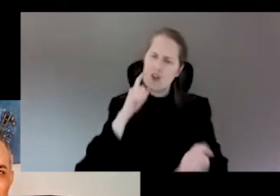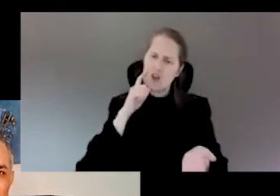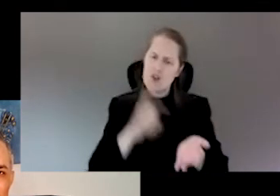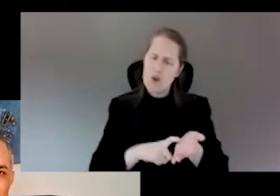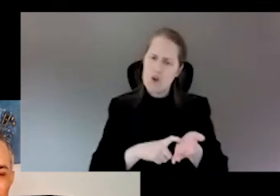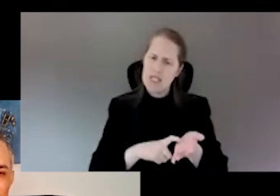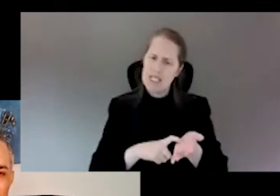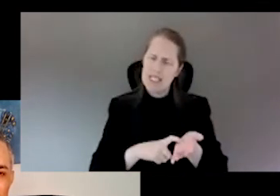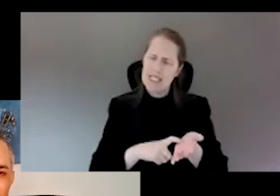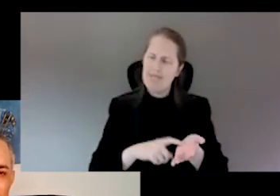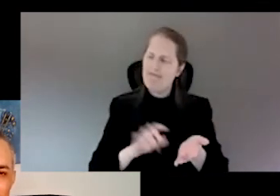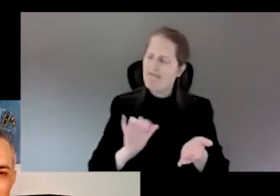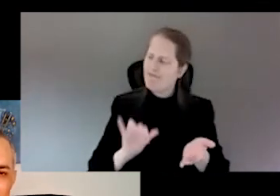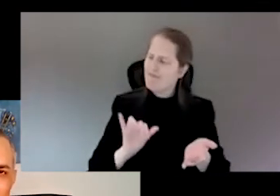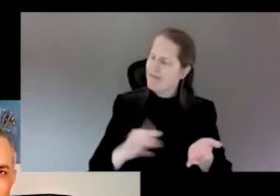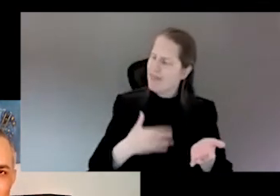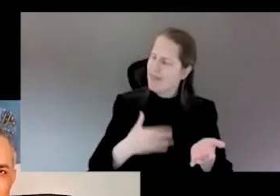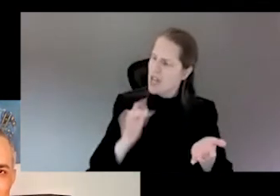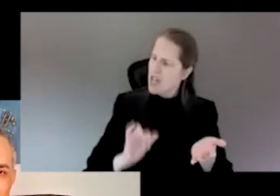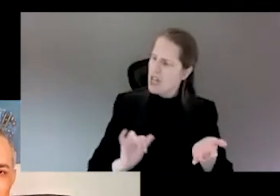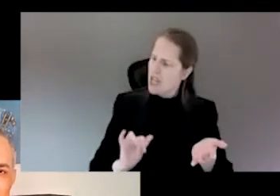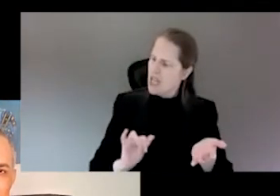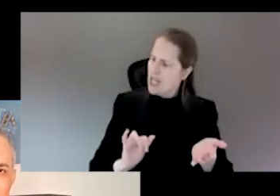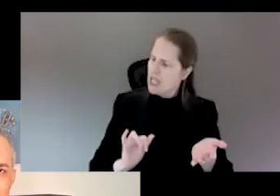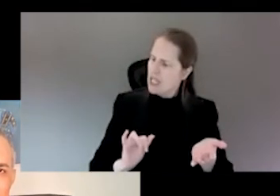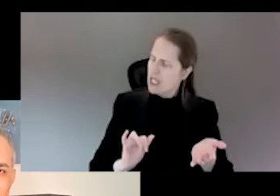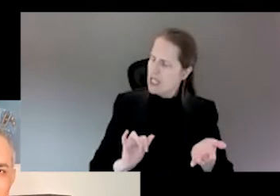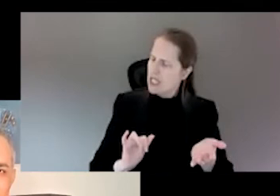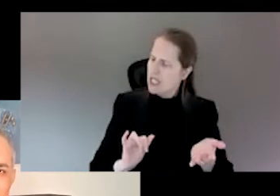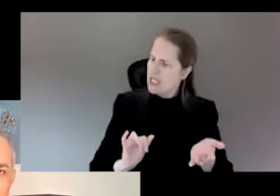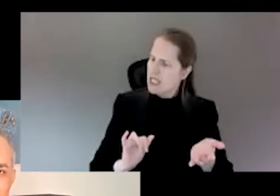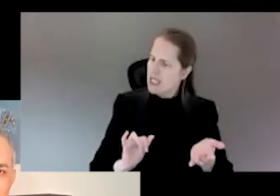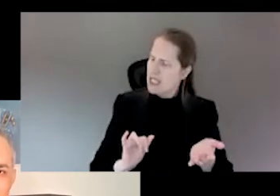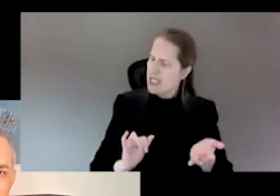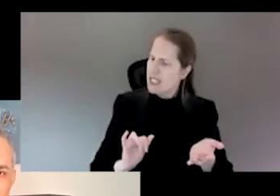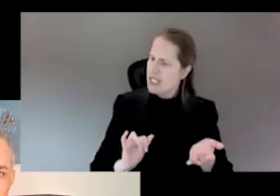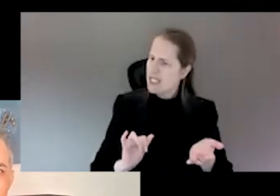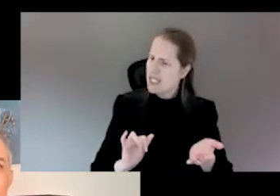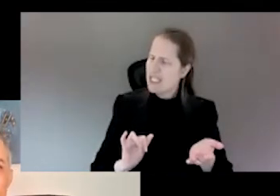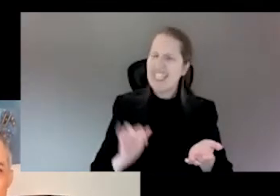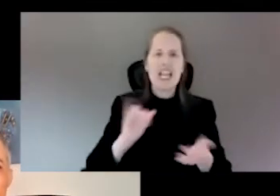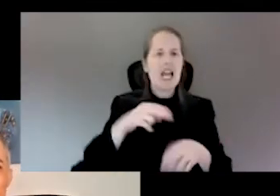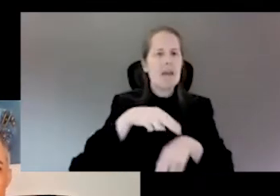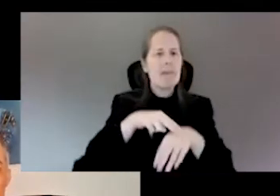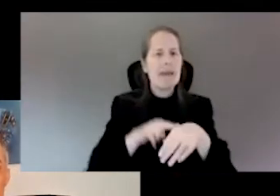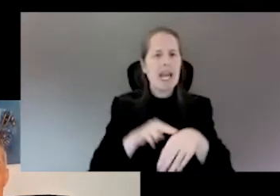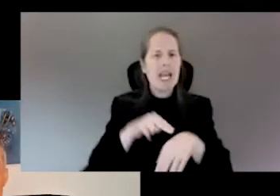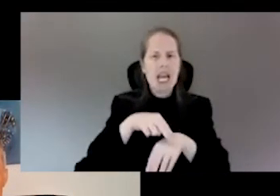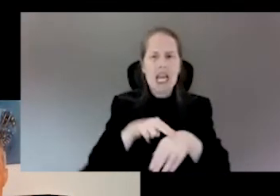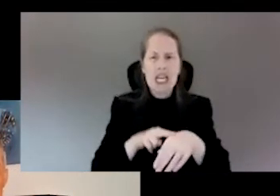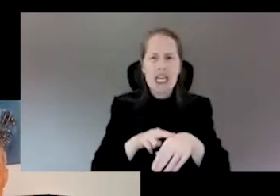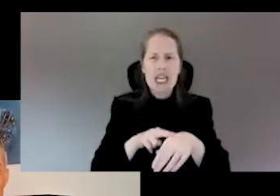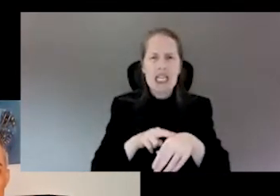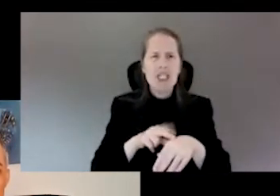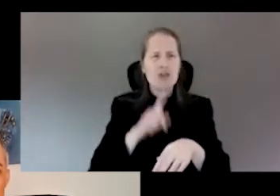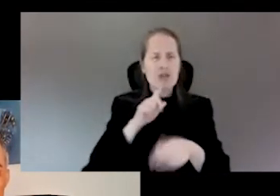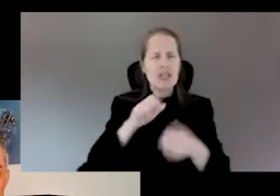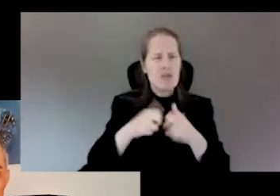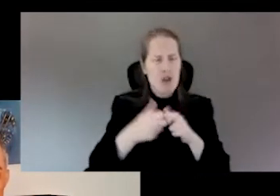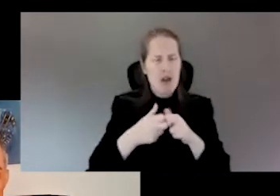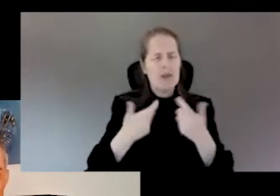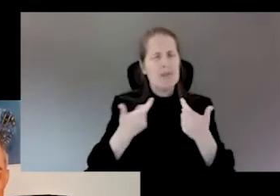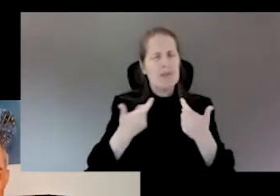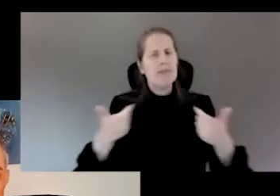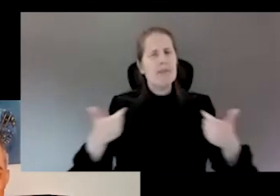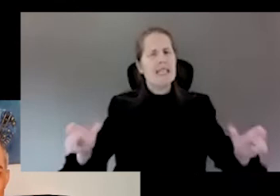feeling like we were putting band-aids on issues and not really